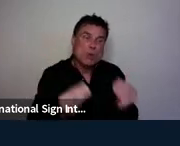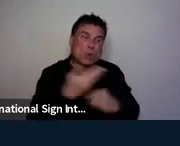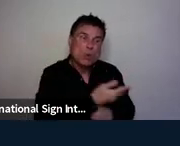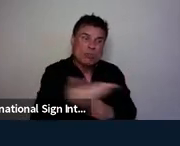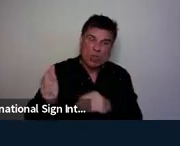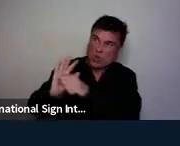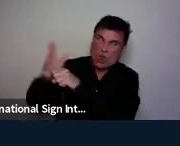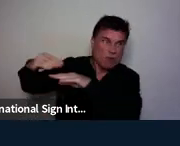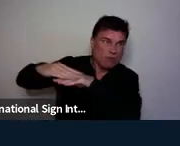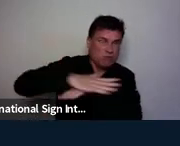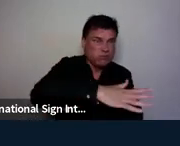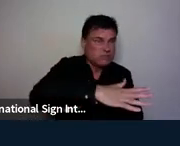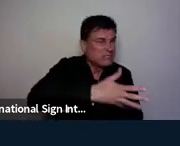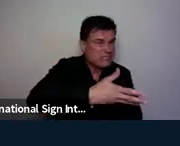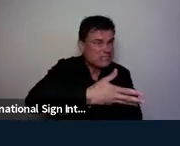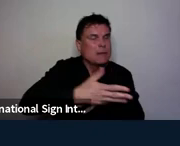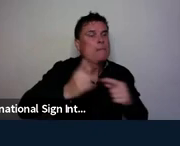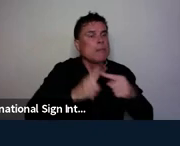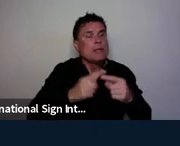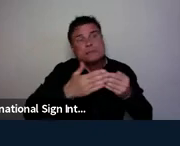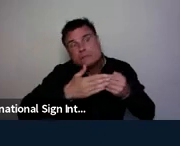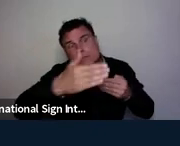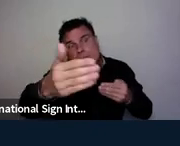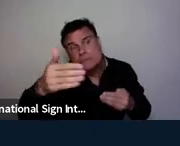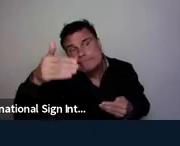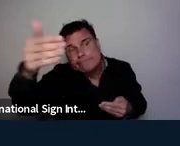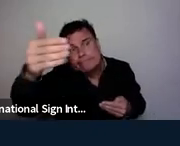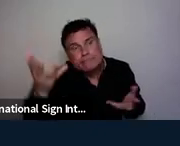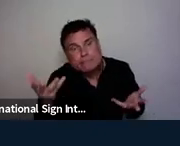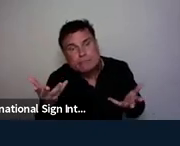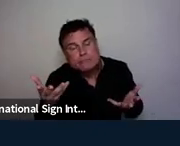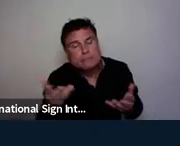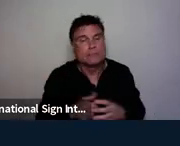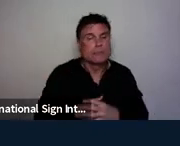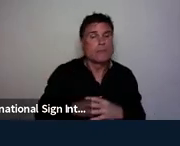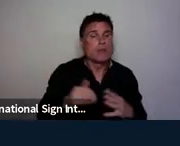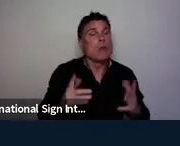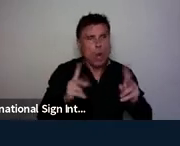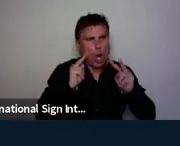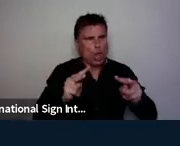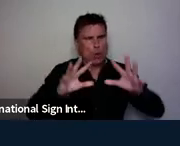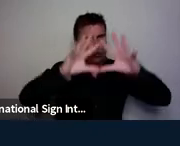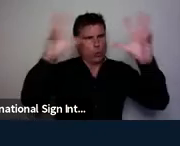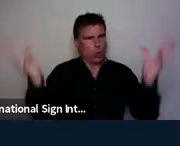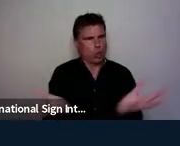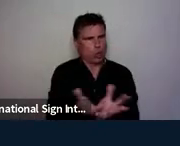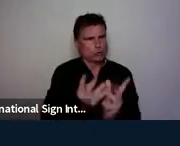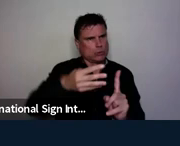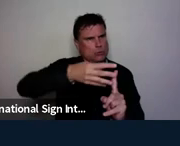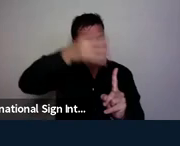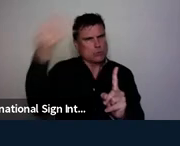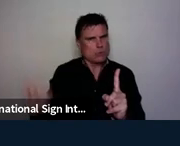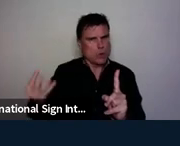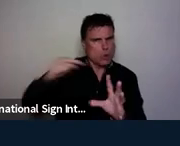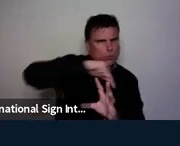future as a community and as a global community, the first thing is actually to listen to the